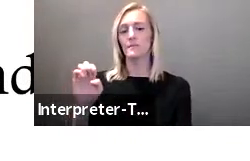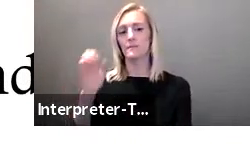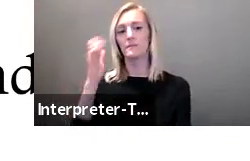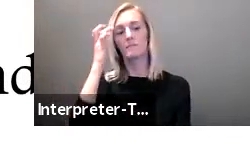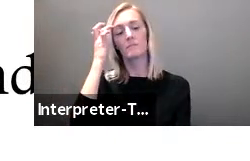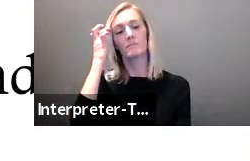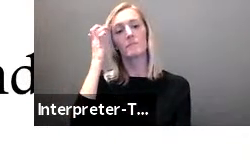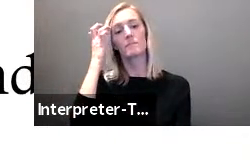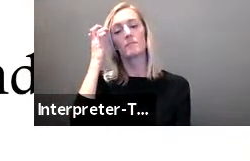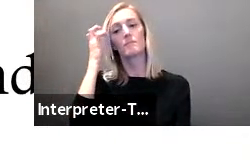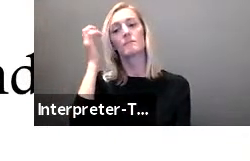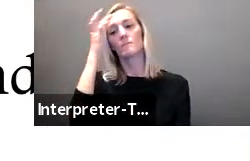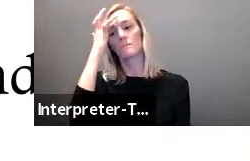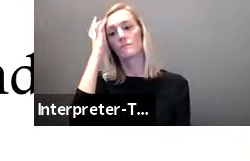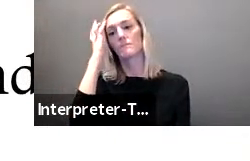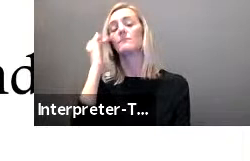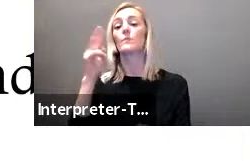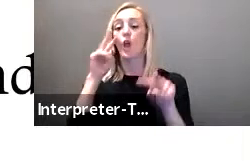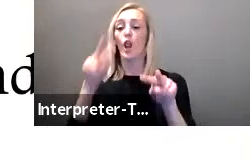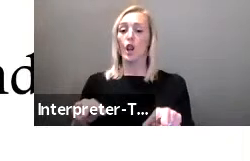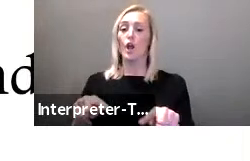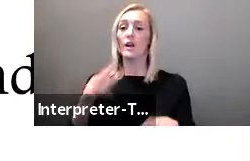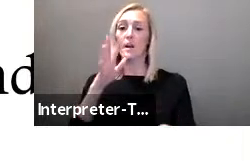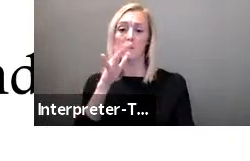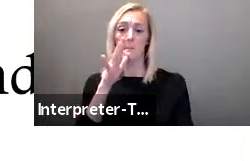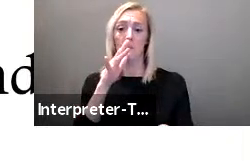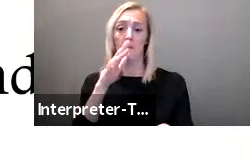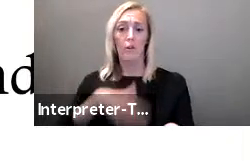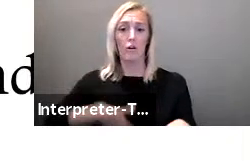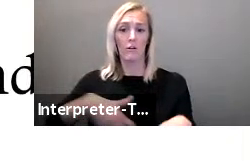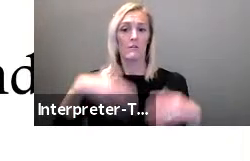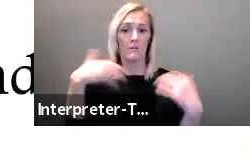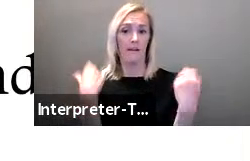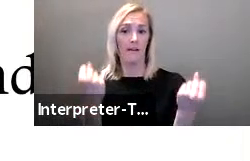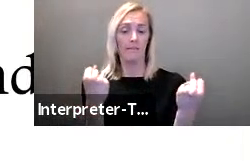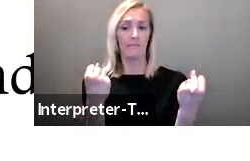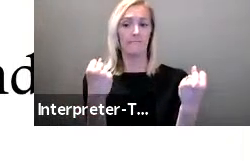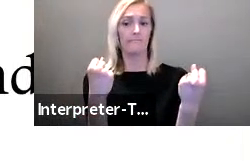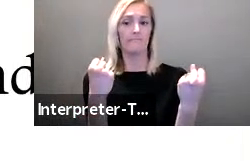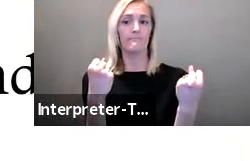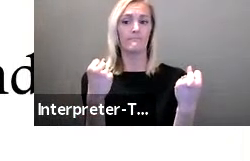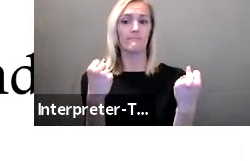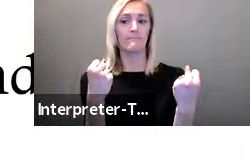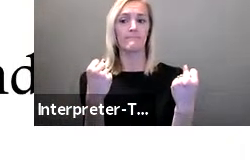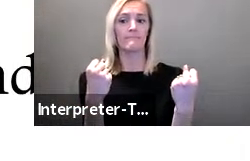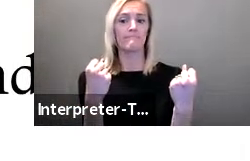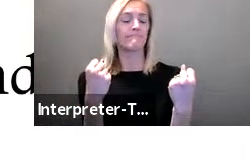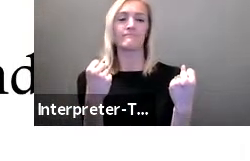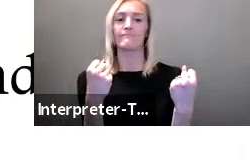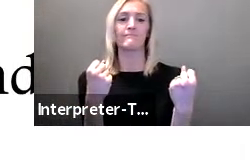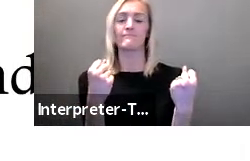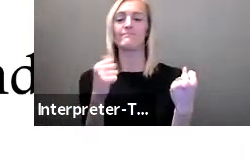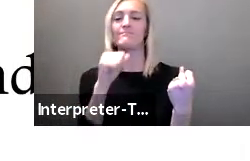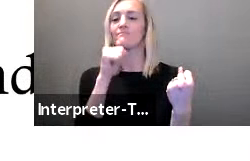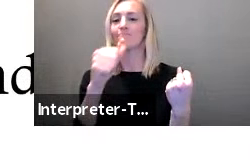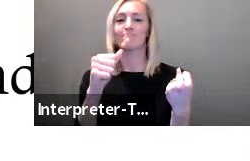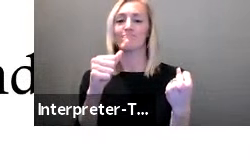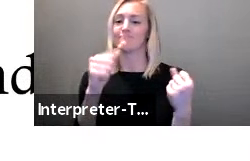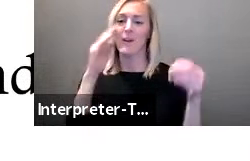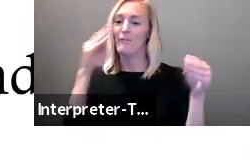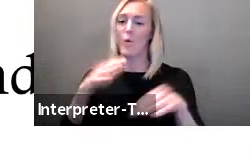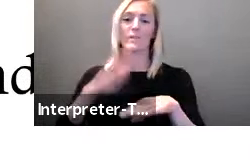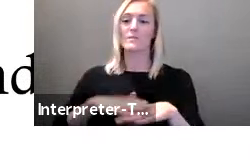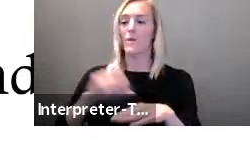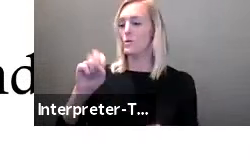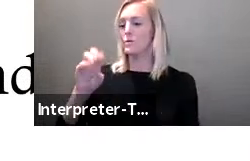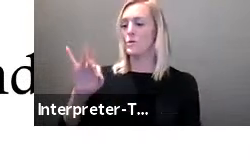in maternal health, it really doesn't focus on being of a different socioeconomic status. It